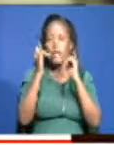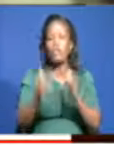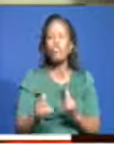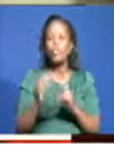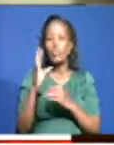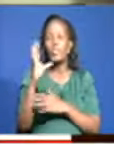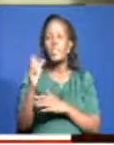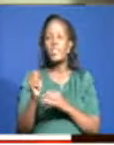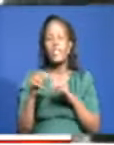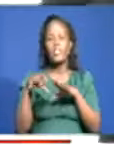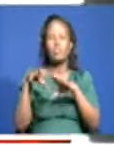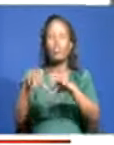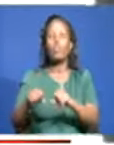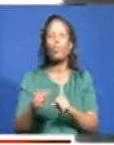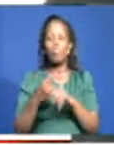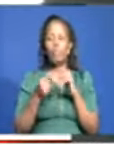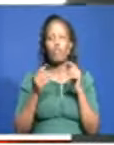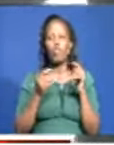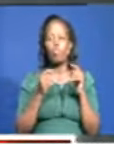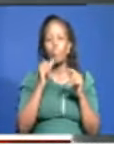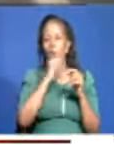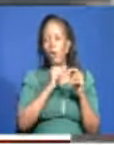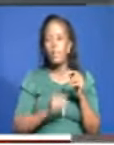their predecessors.